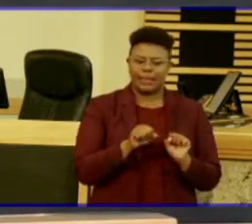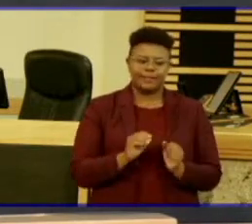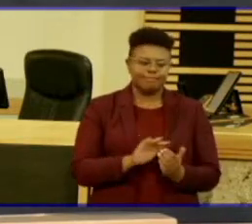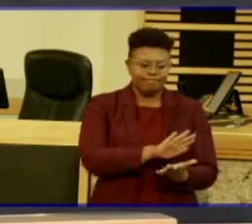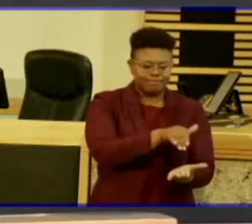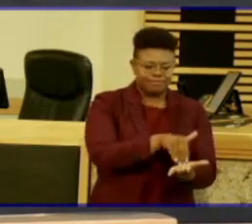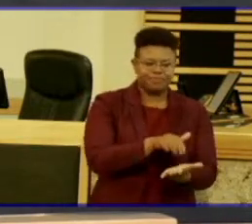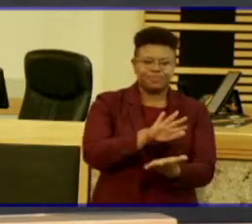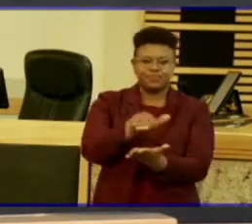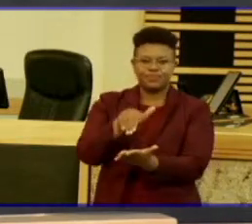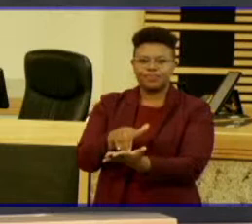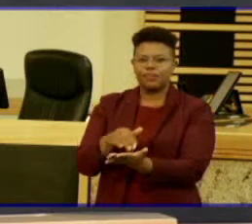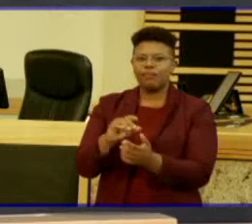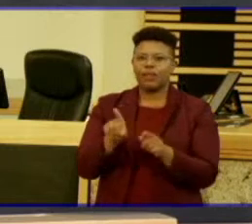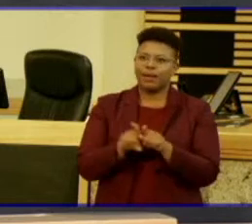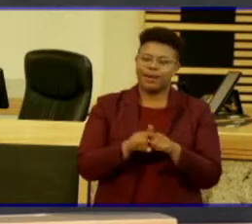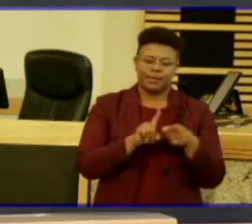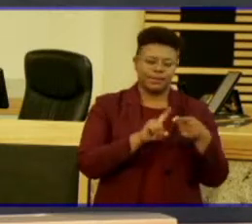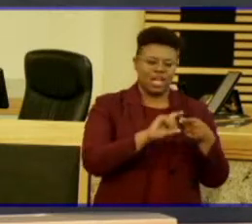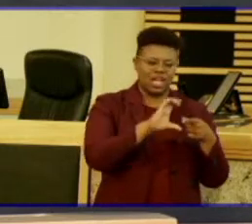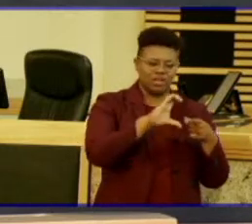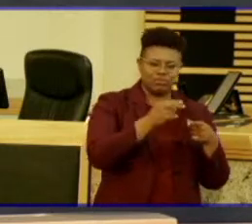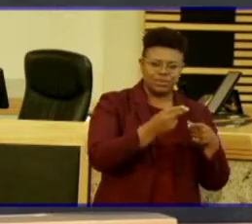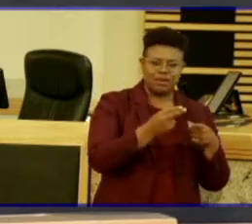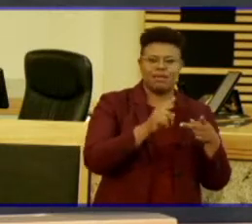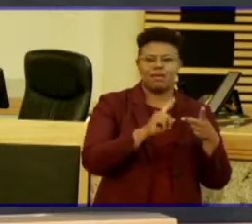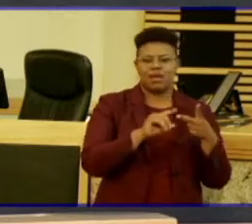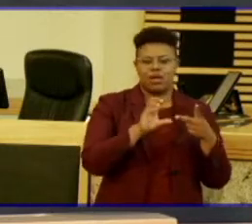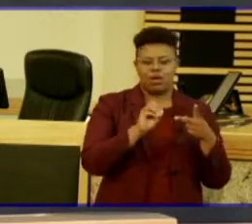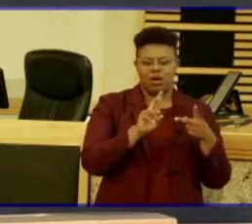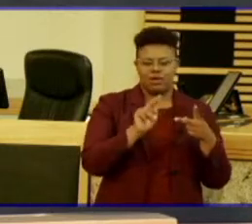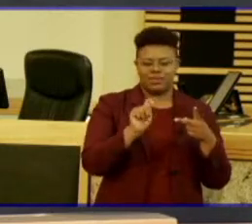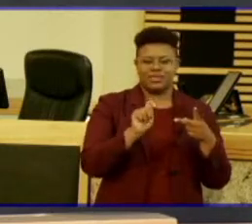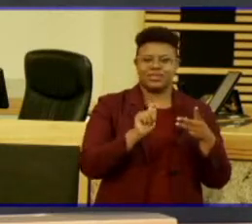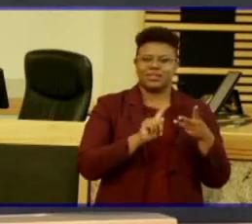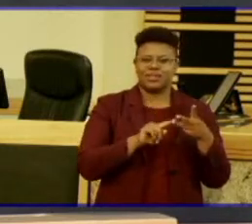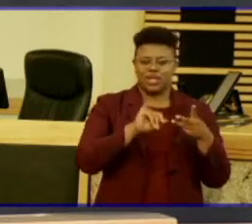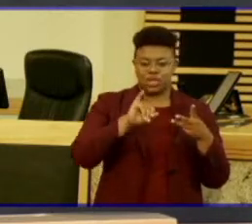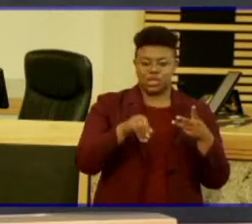are Christiani, Owar Tambo, and Jogabi, three more centers